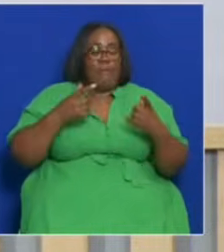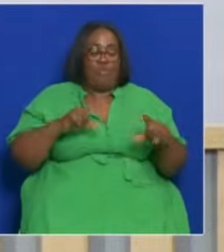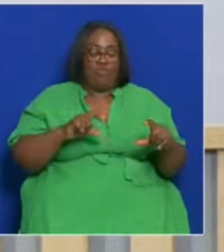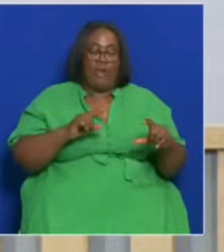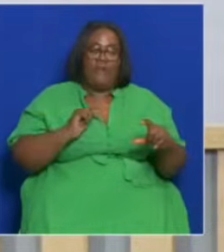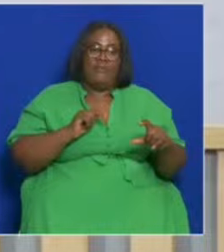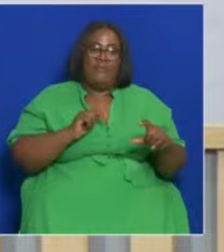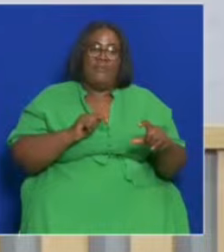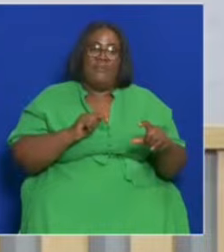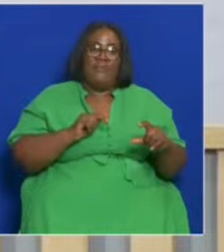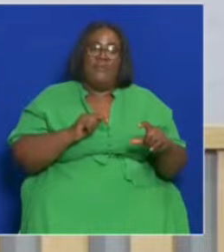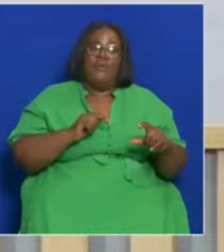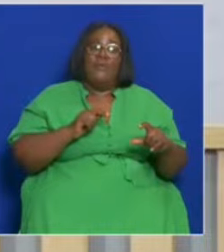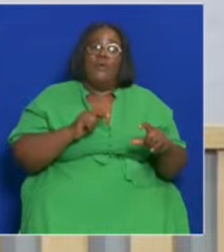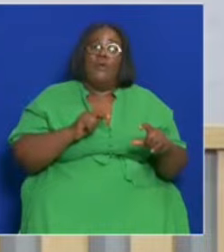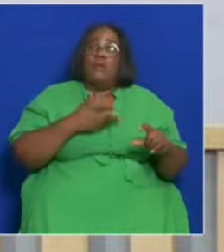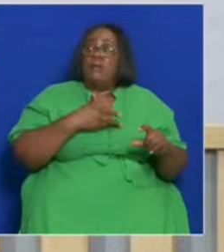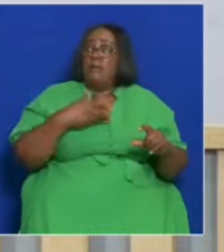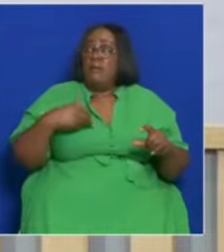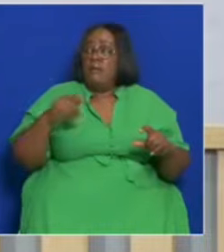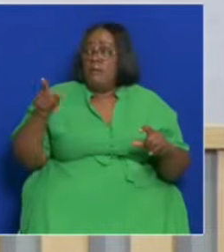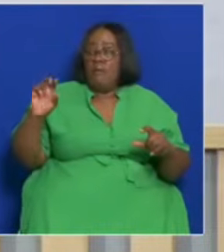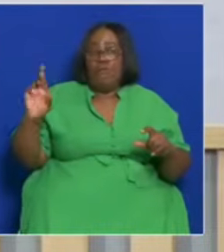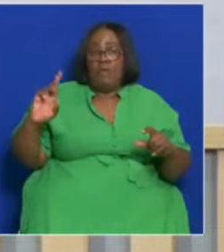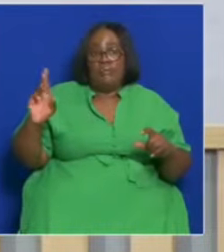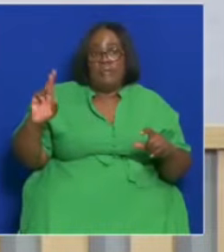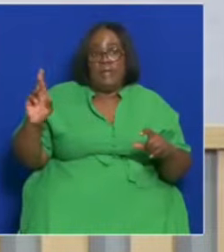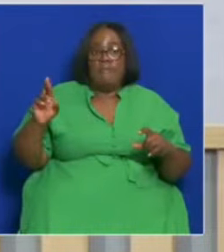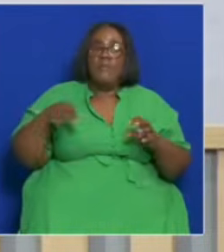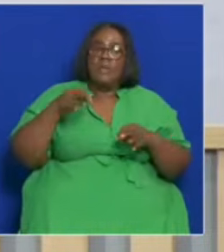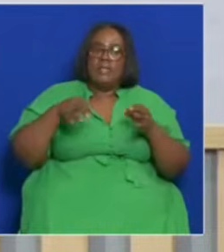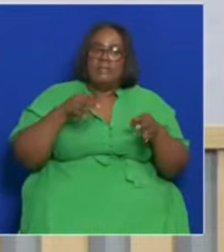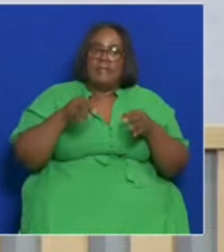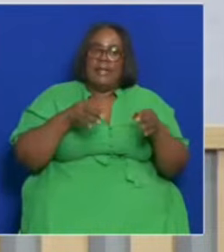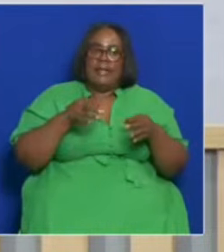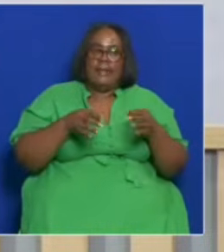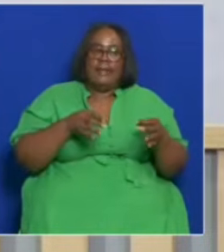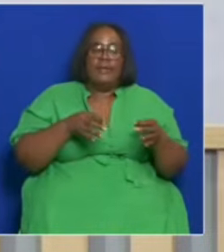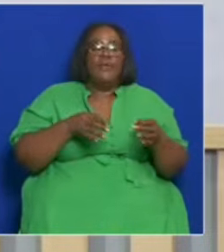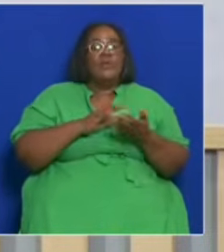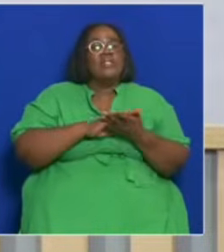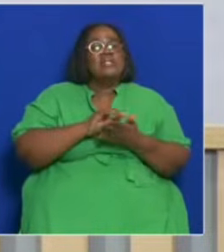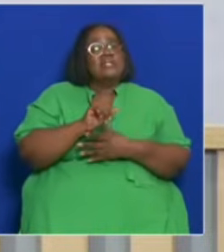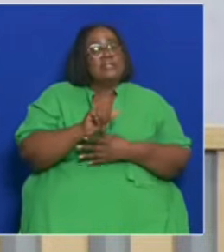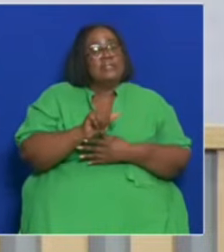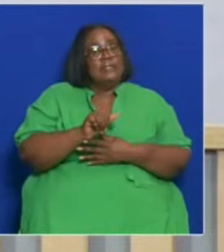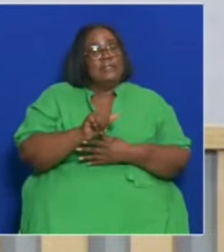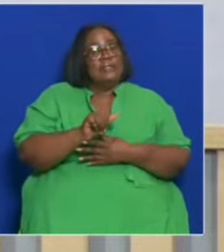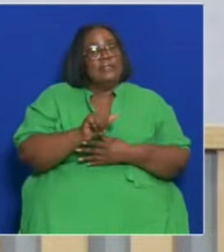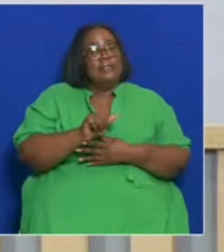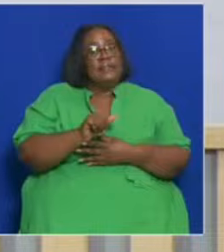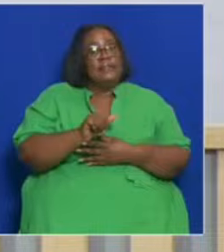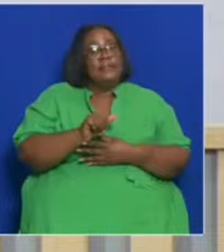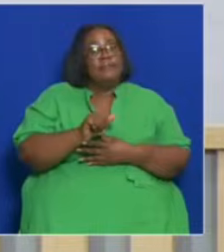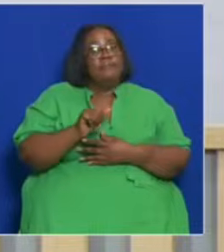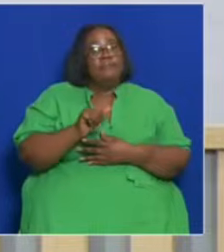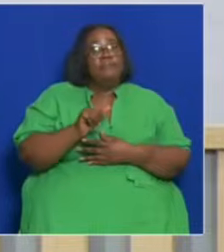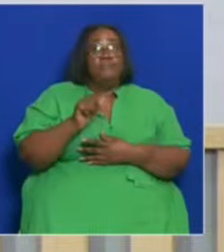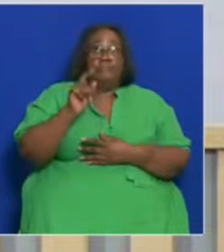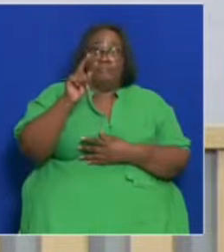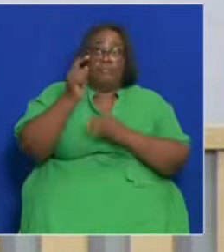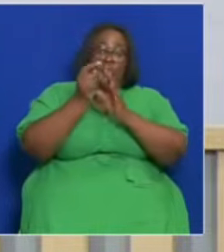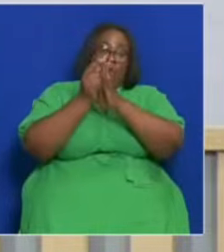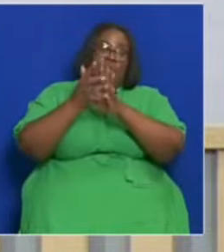Ms. Ramsamy was explaining was yes, that yes, on yes, the yes, 16th, Yes, Advocate Johnson was asking for your